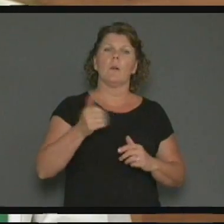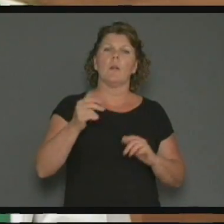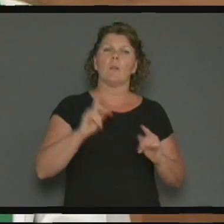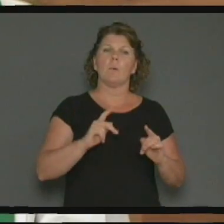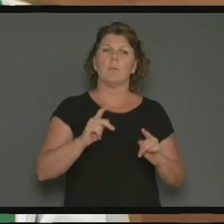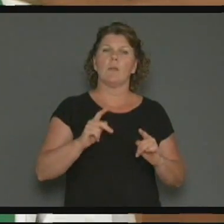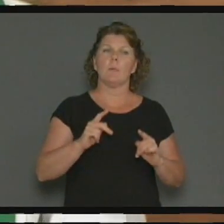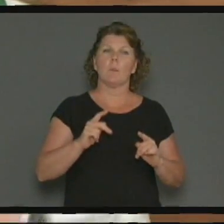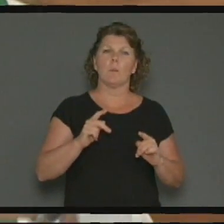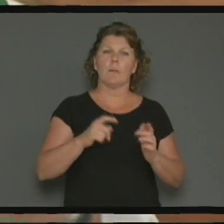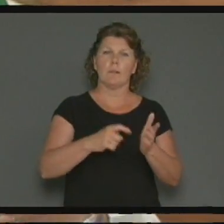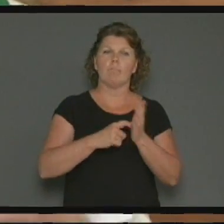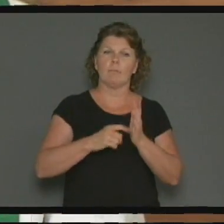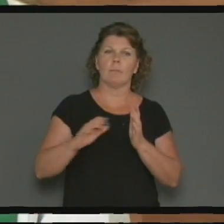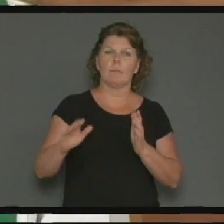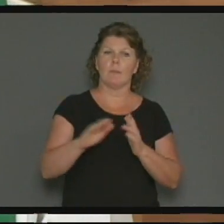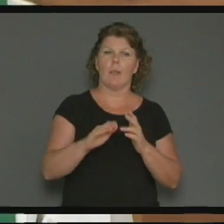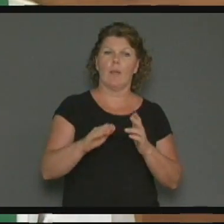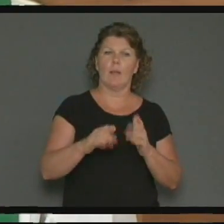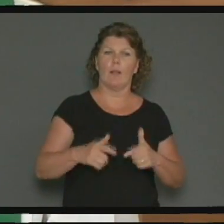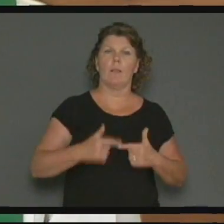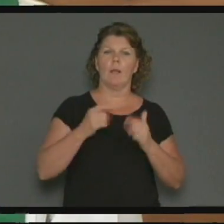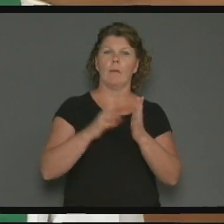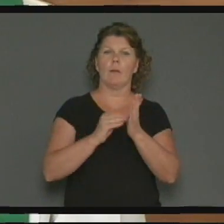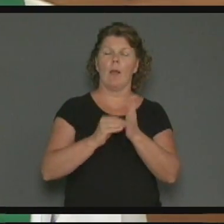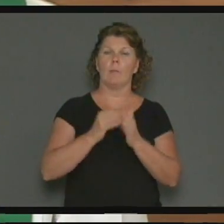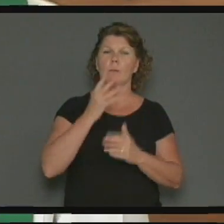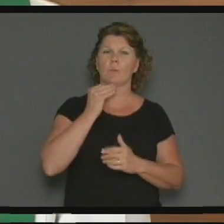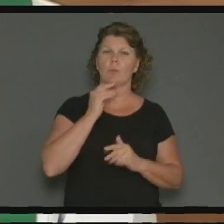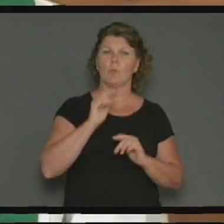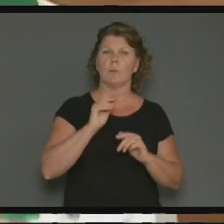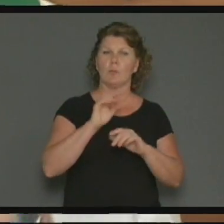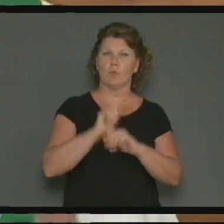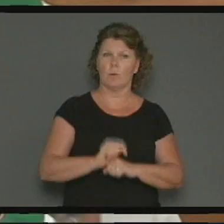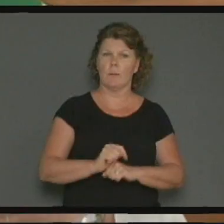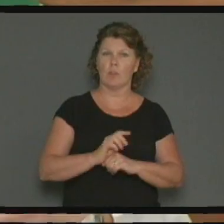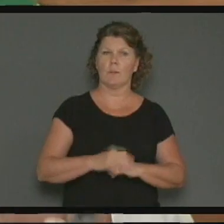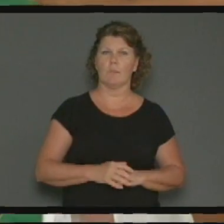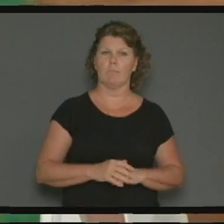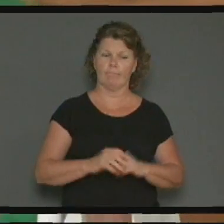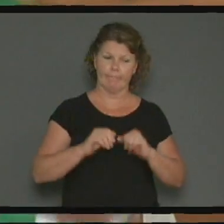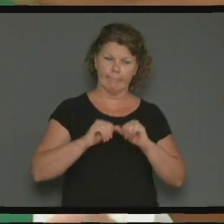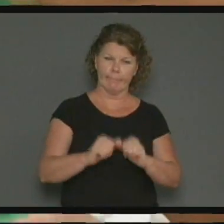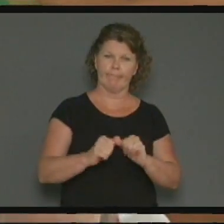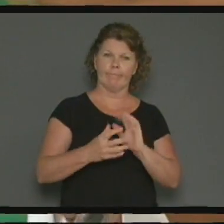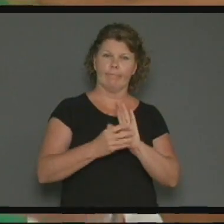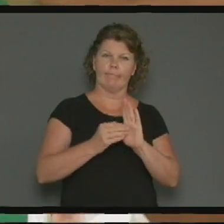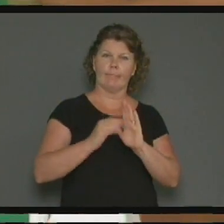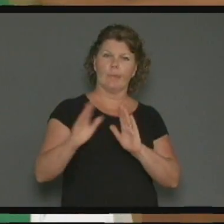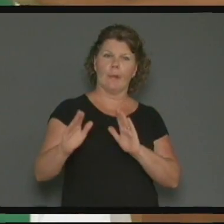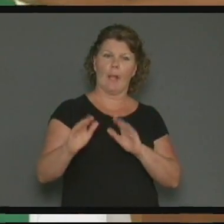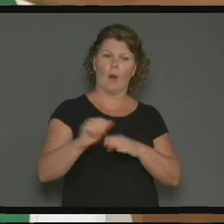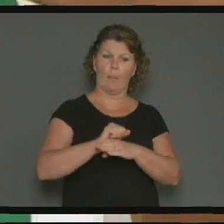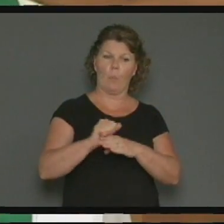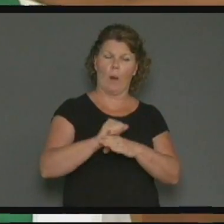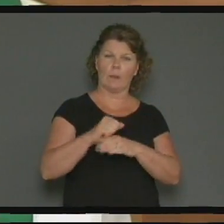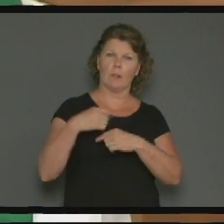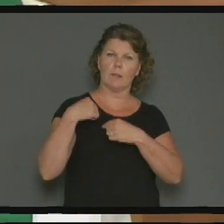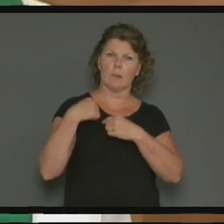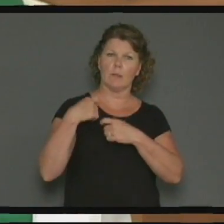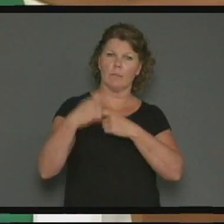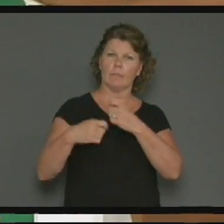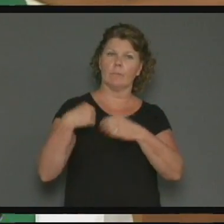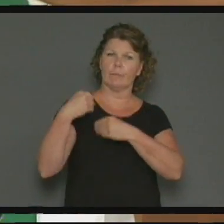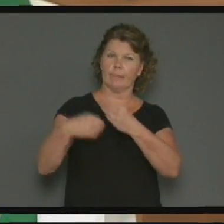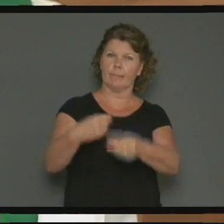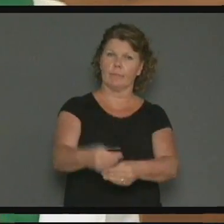the Jews, to walk in their shoes, so to speak, and carry on with Jewish practices in order to